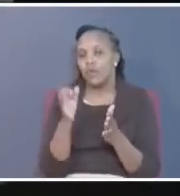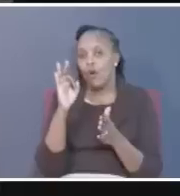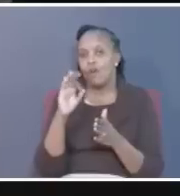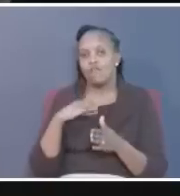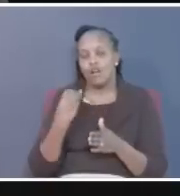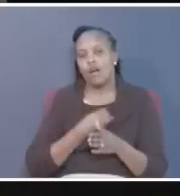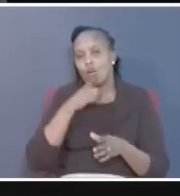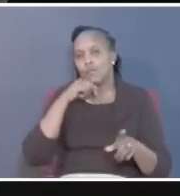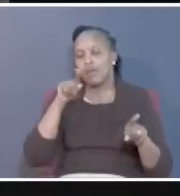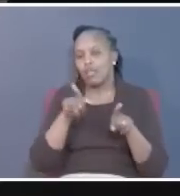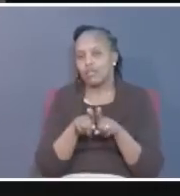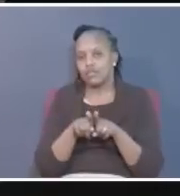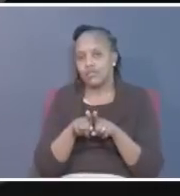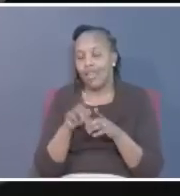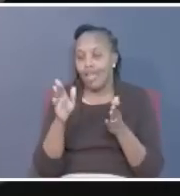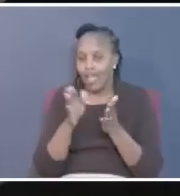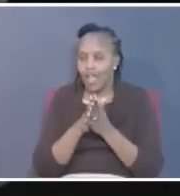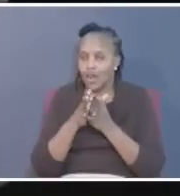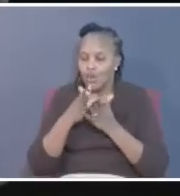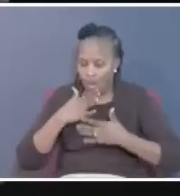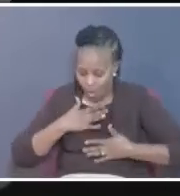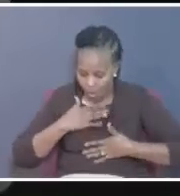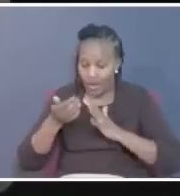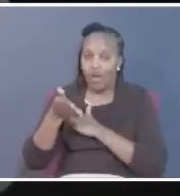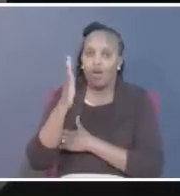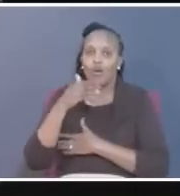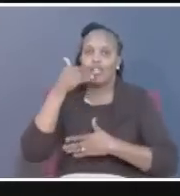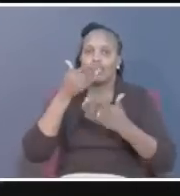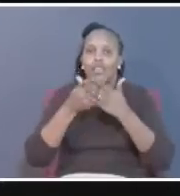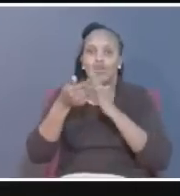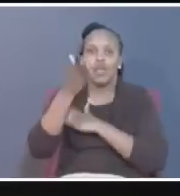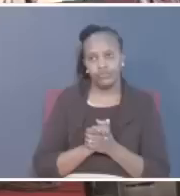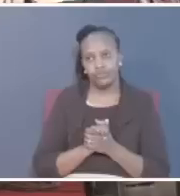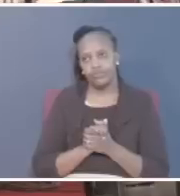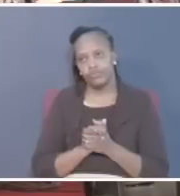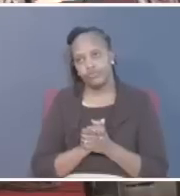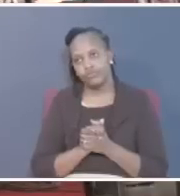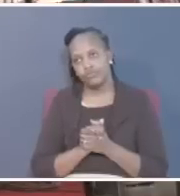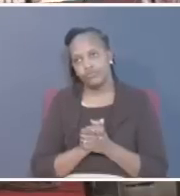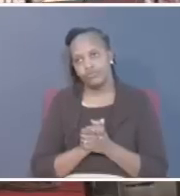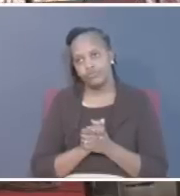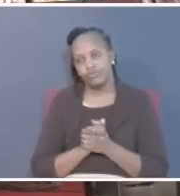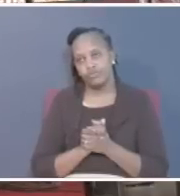God for His glory. Thank you and God bless you. Amen.